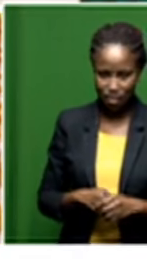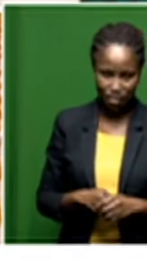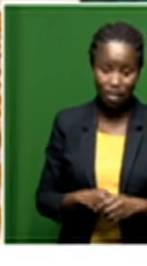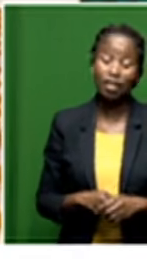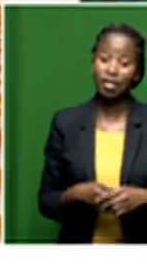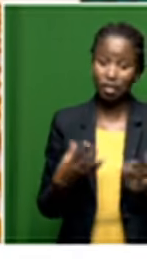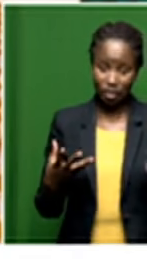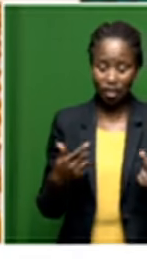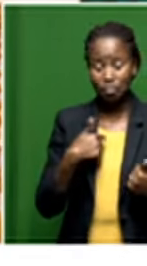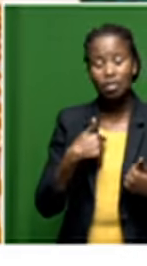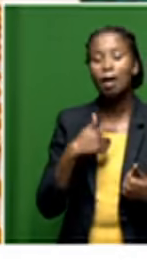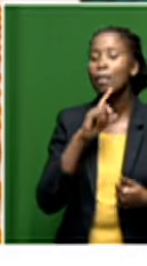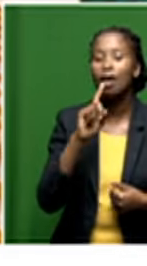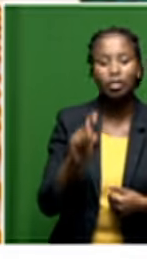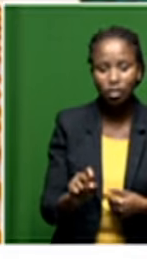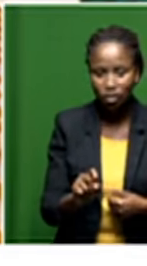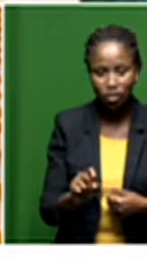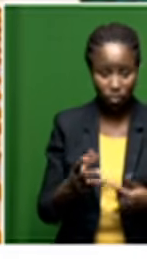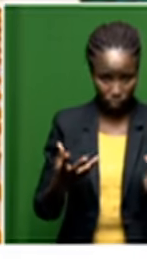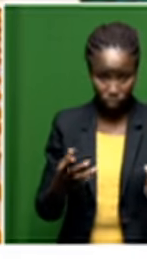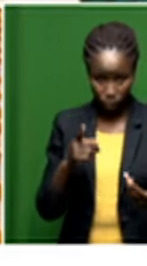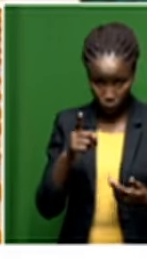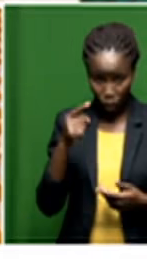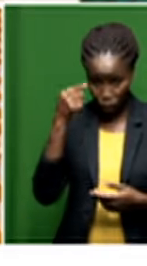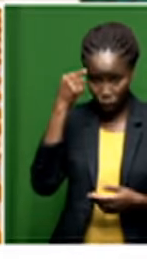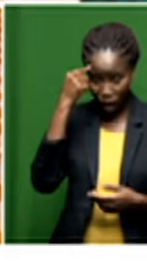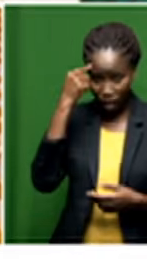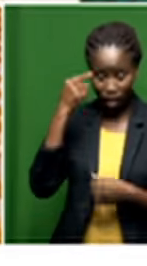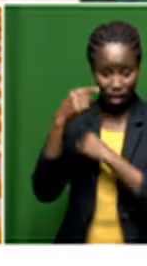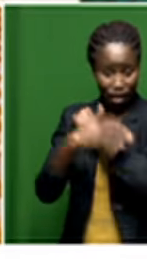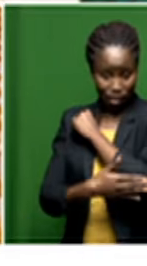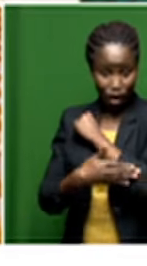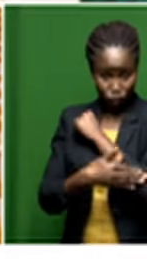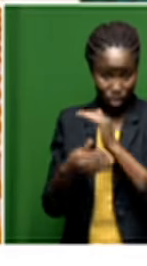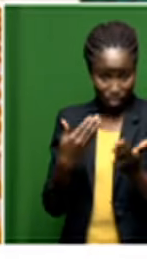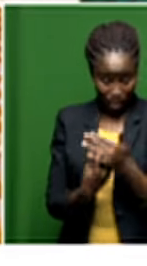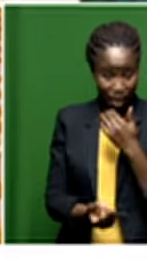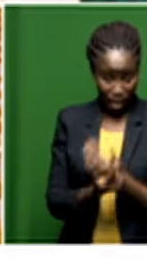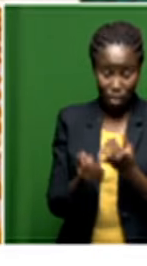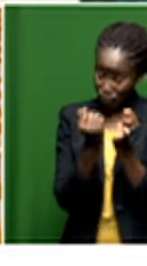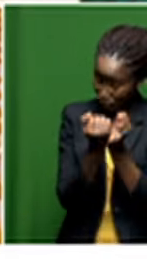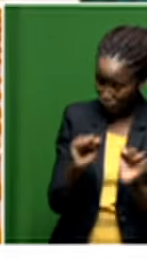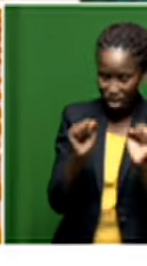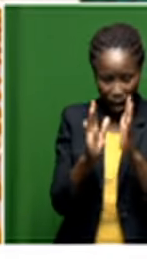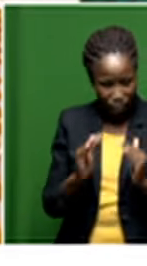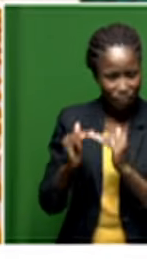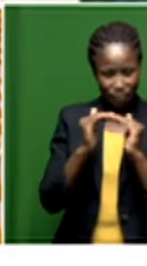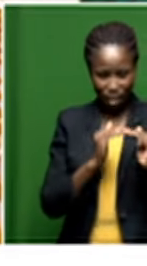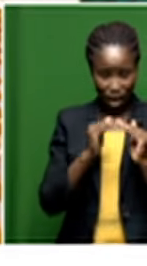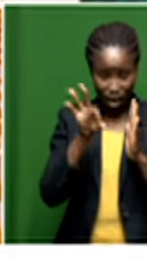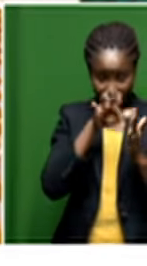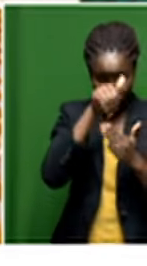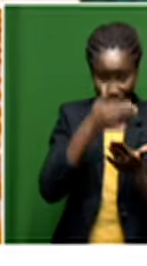So my question to you is, are you confident that the country can have free and fair elections in this current